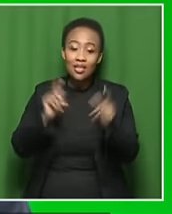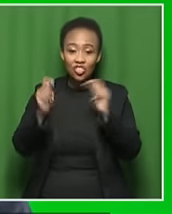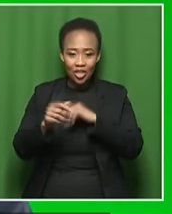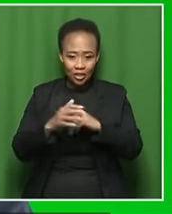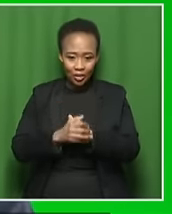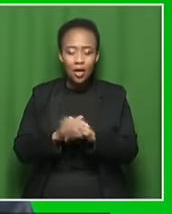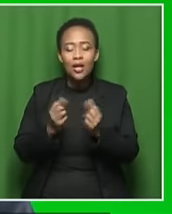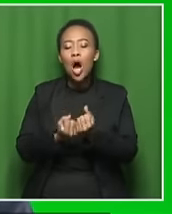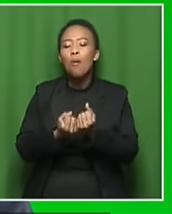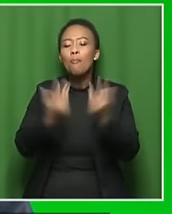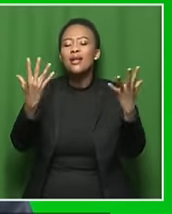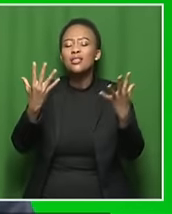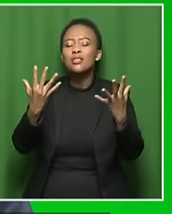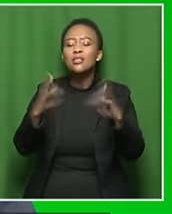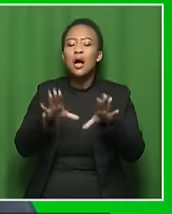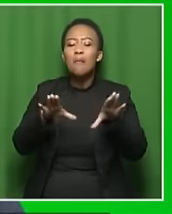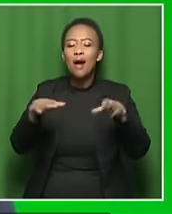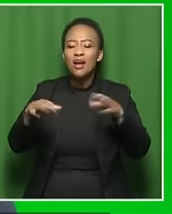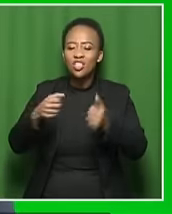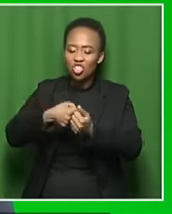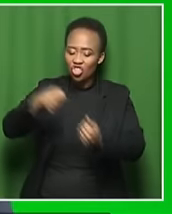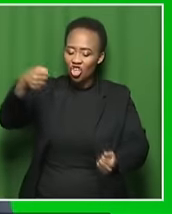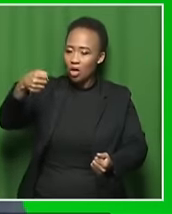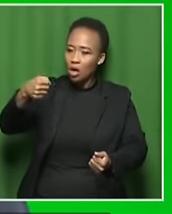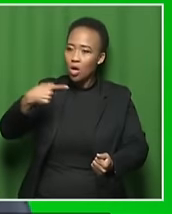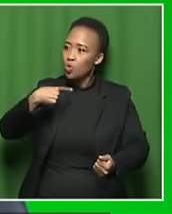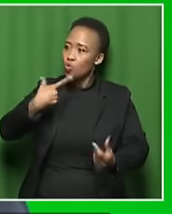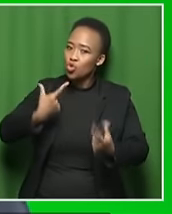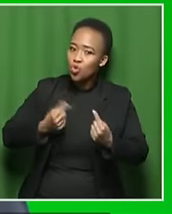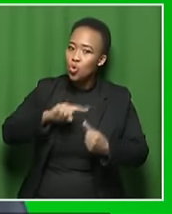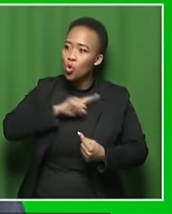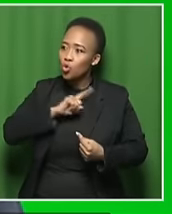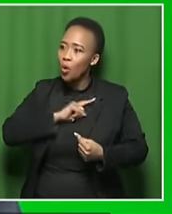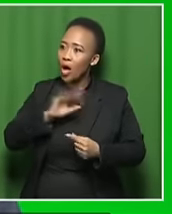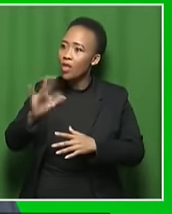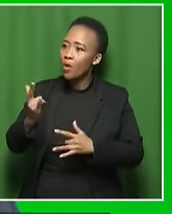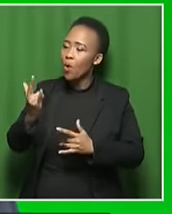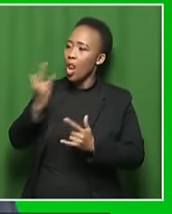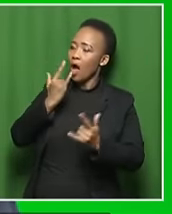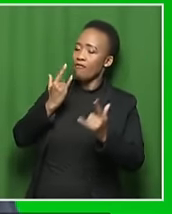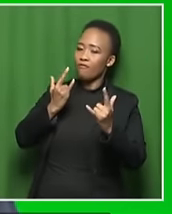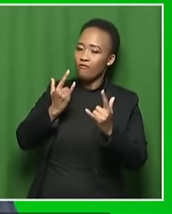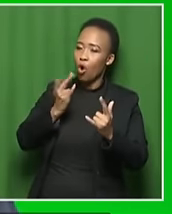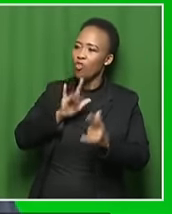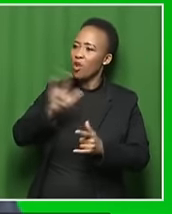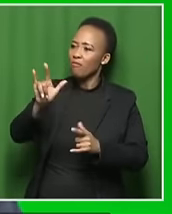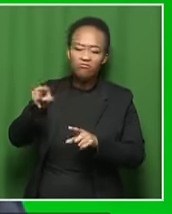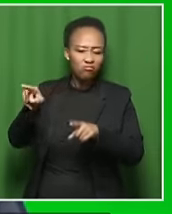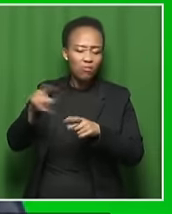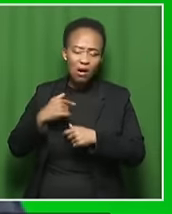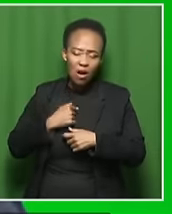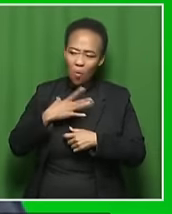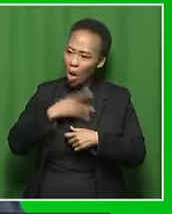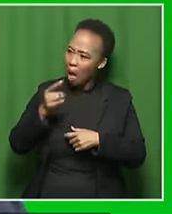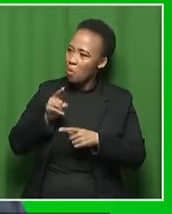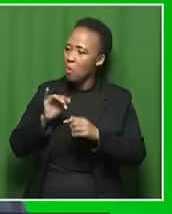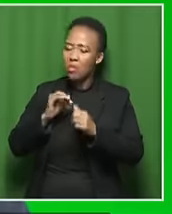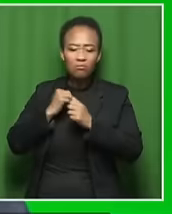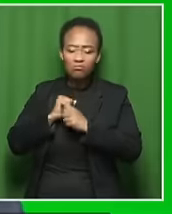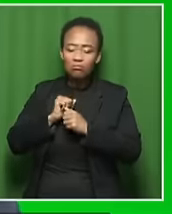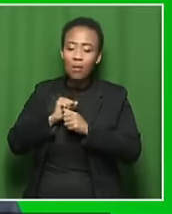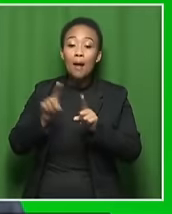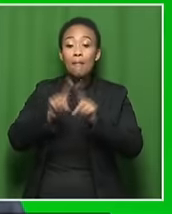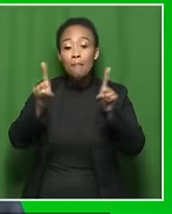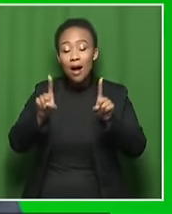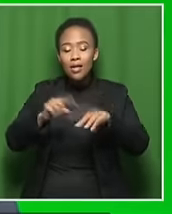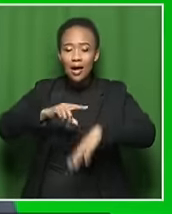multi-party charter. We do so not because we love those parties or that they love us. We actually have many differences. But we've entered an era where